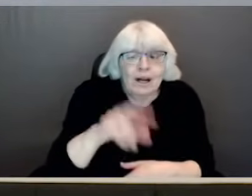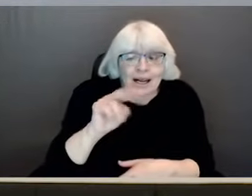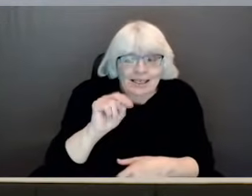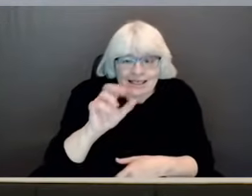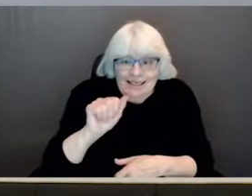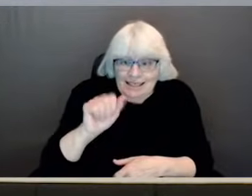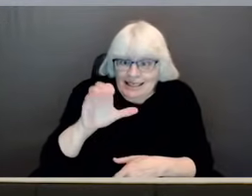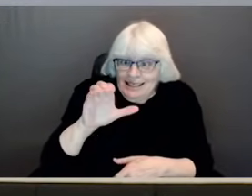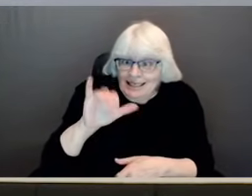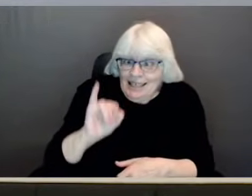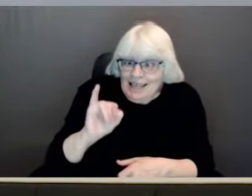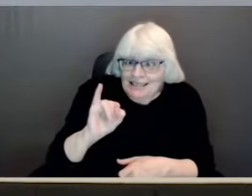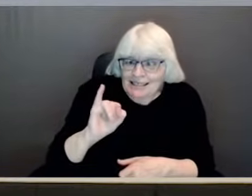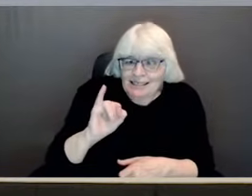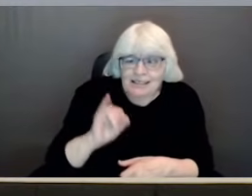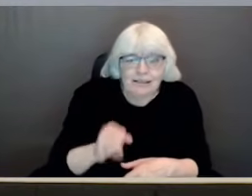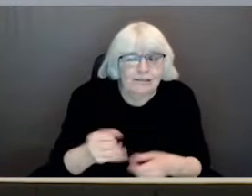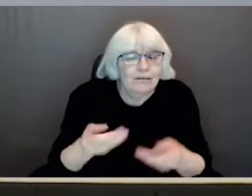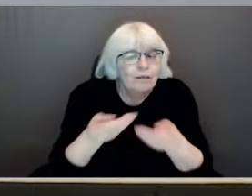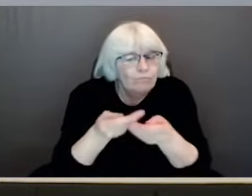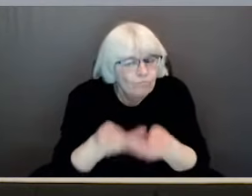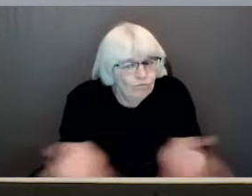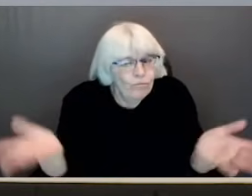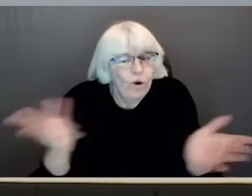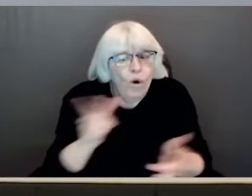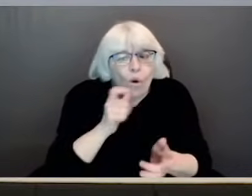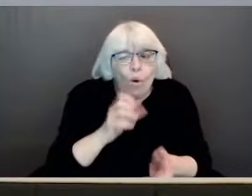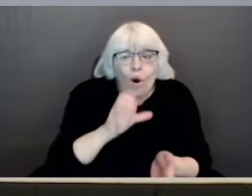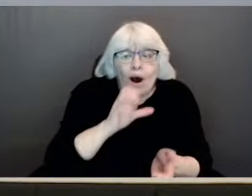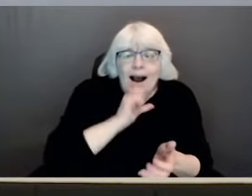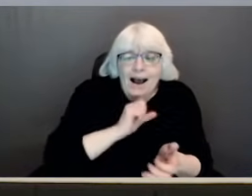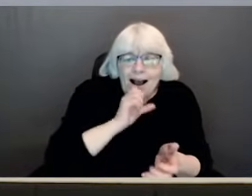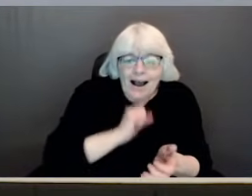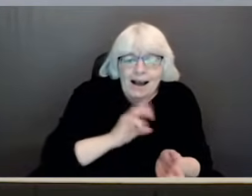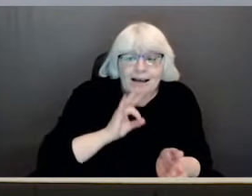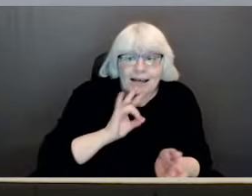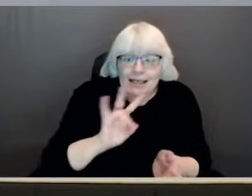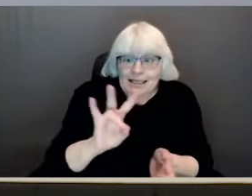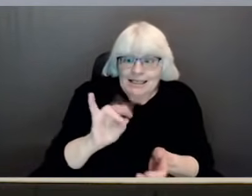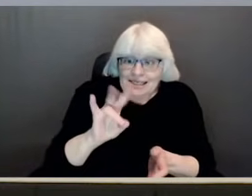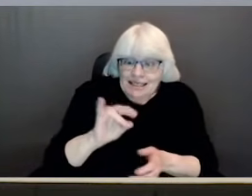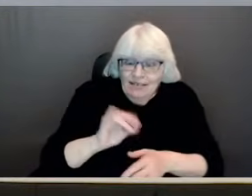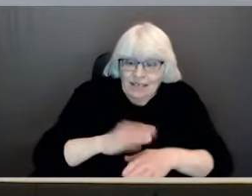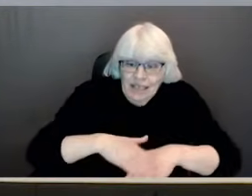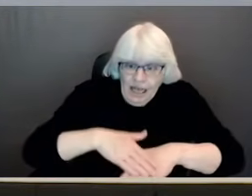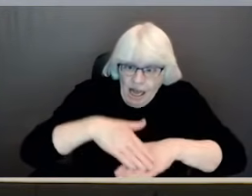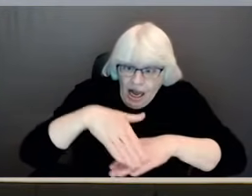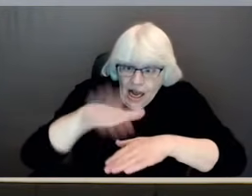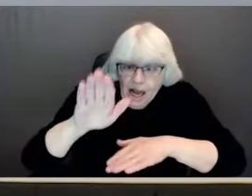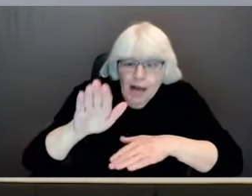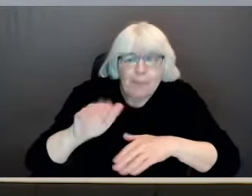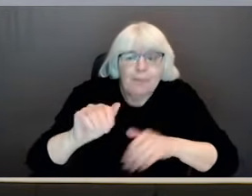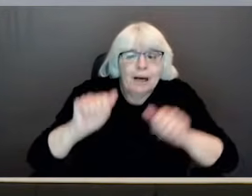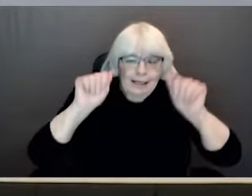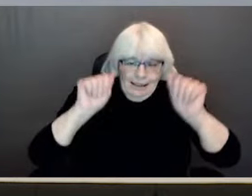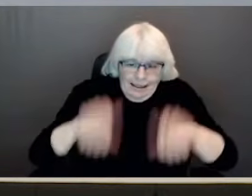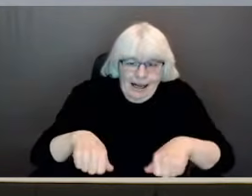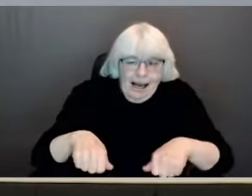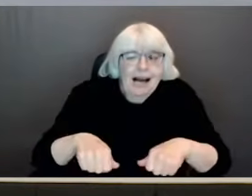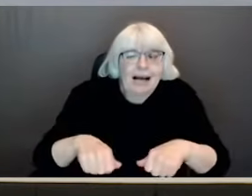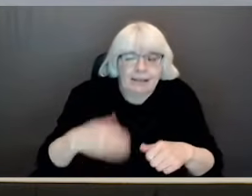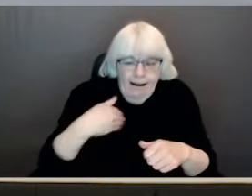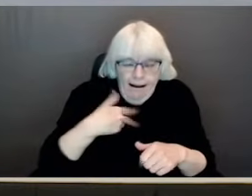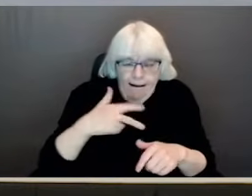dose, including adults aged 70 years of age and over, adults in or from First Nations, Inuit, and